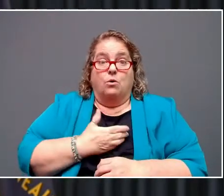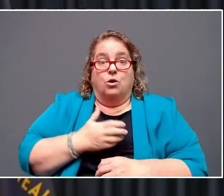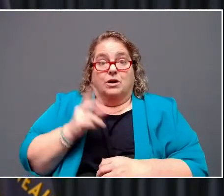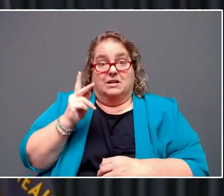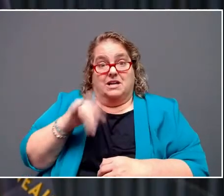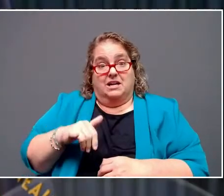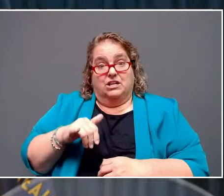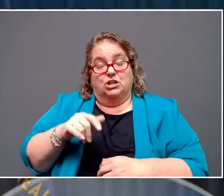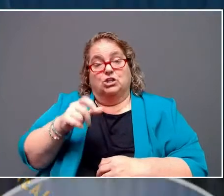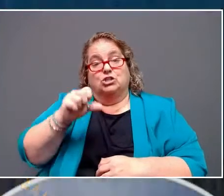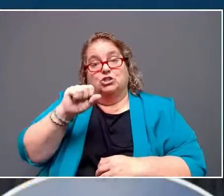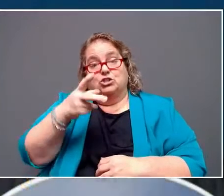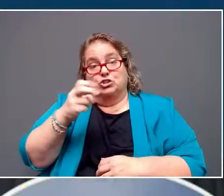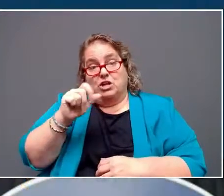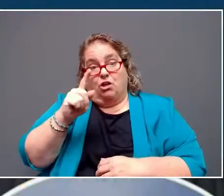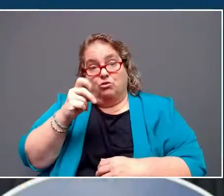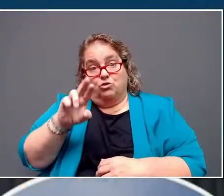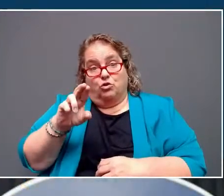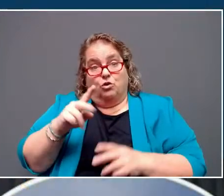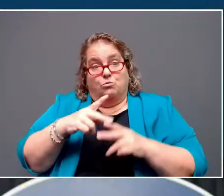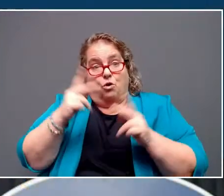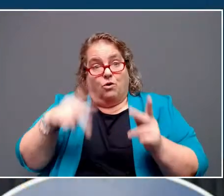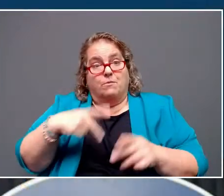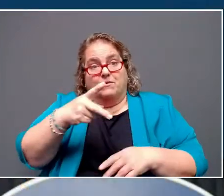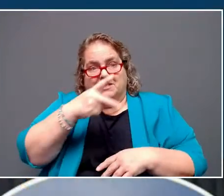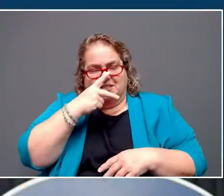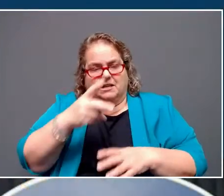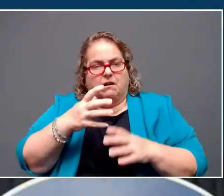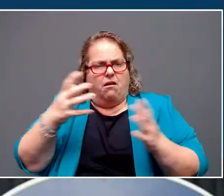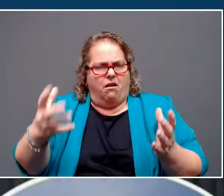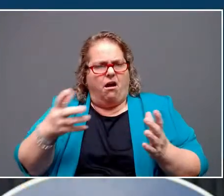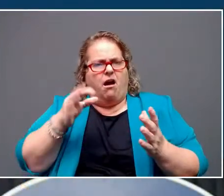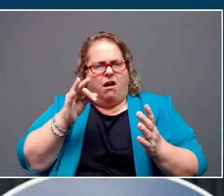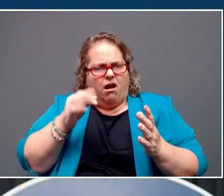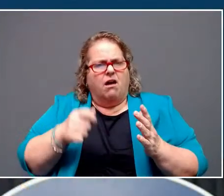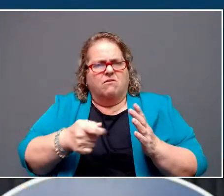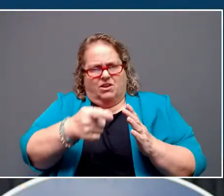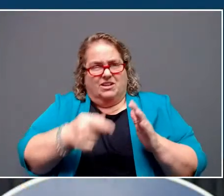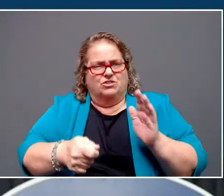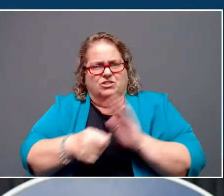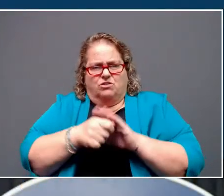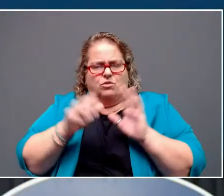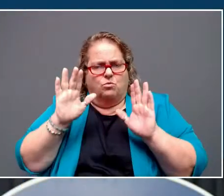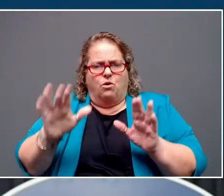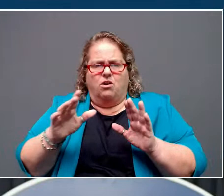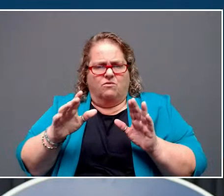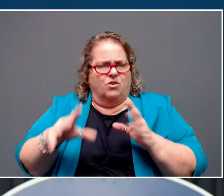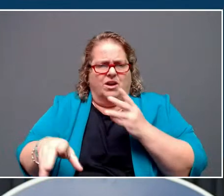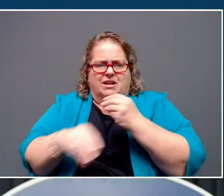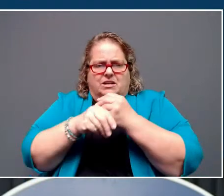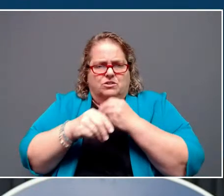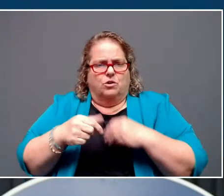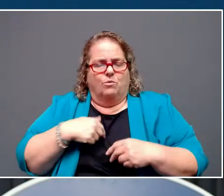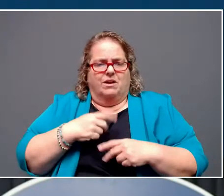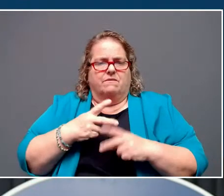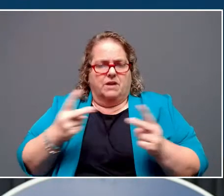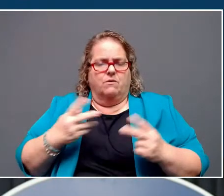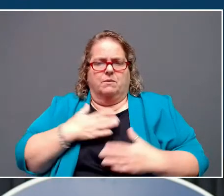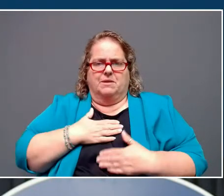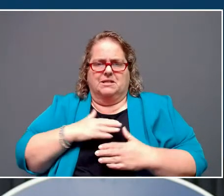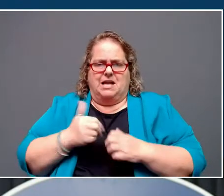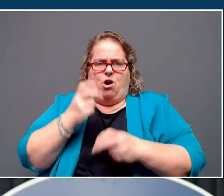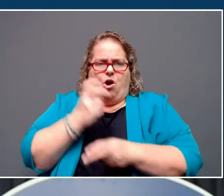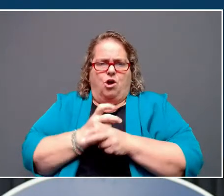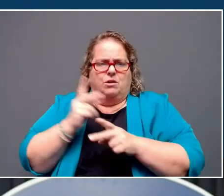really significant additions. Really pleased at how hard our folks are working at